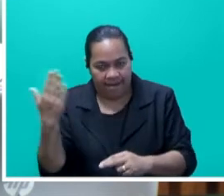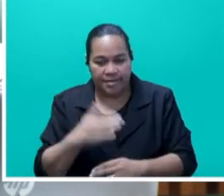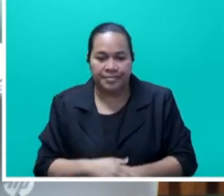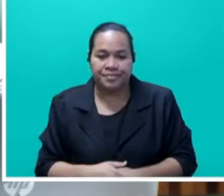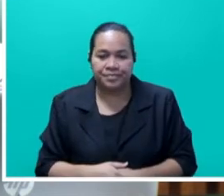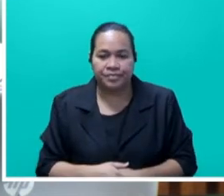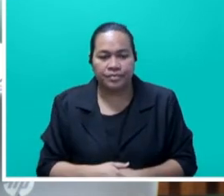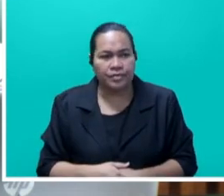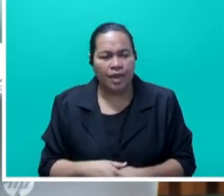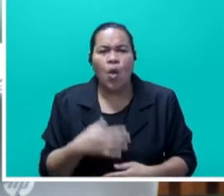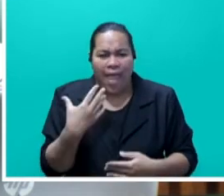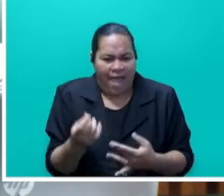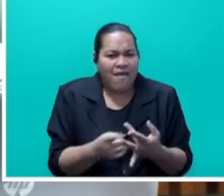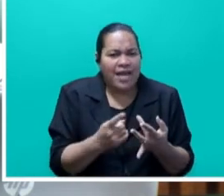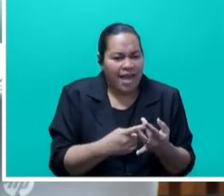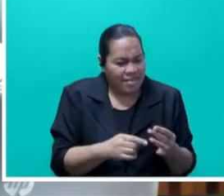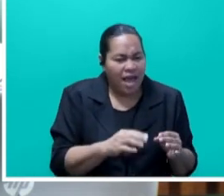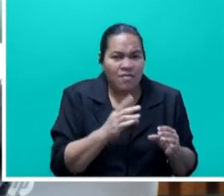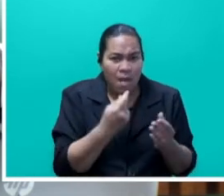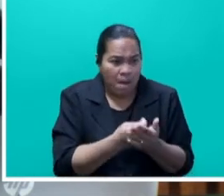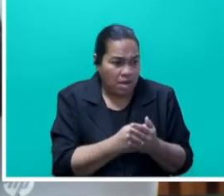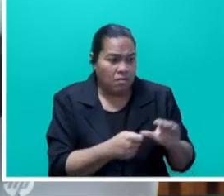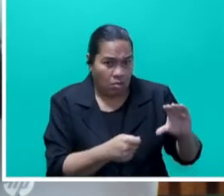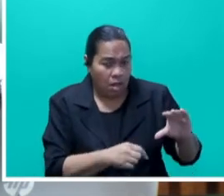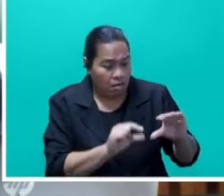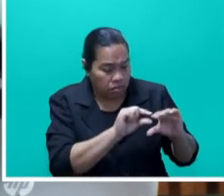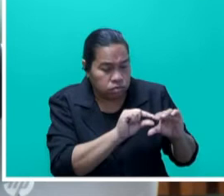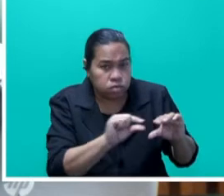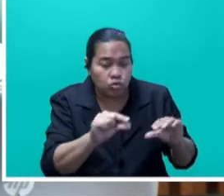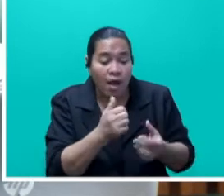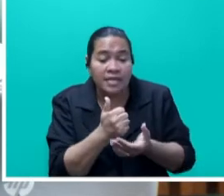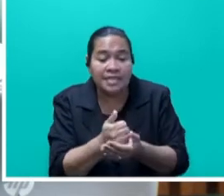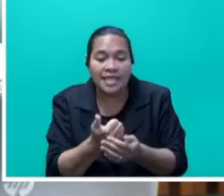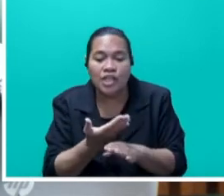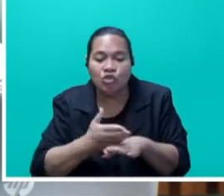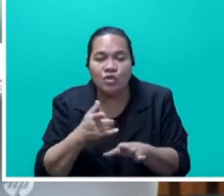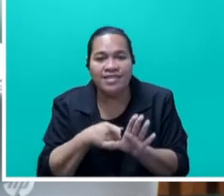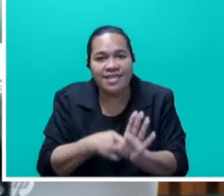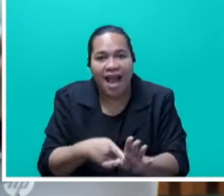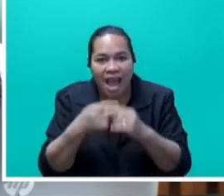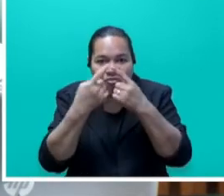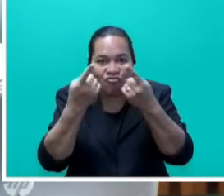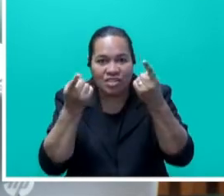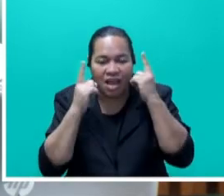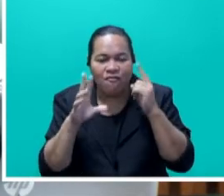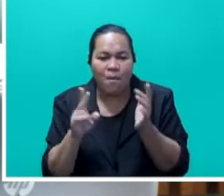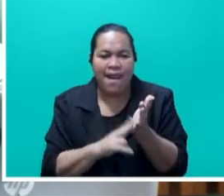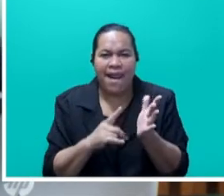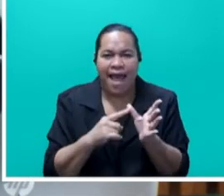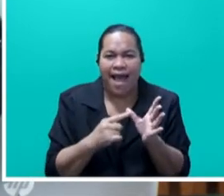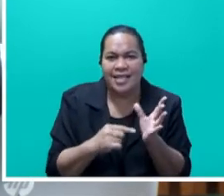say, we've got another allocation to assist the new young graduates out of NATI, out of